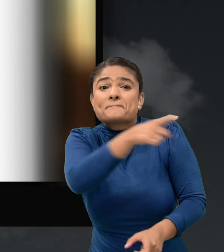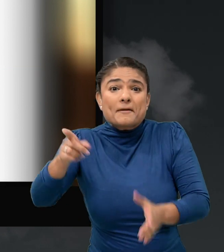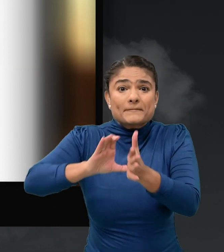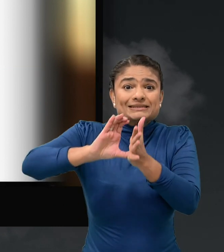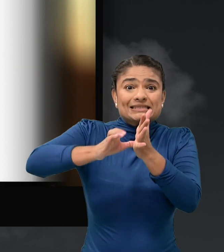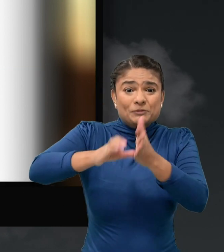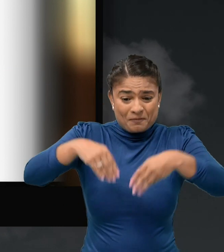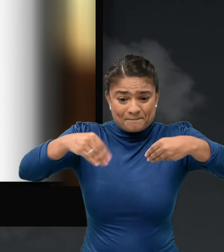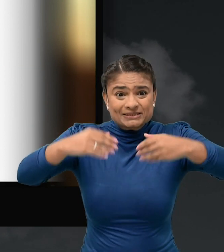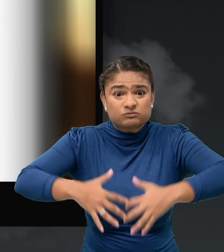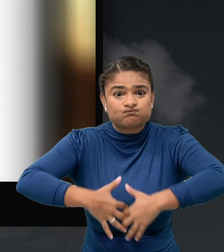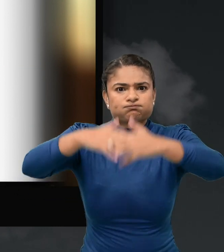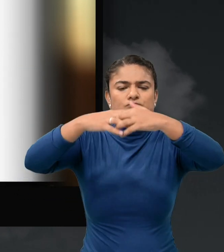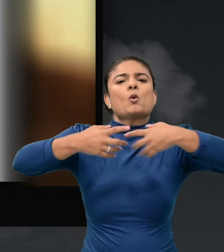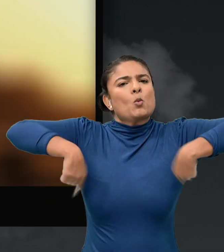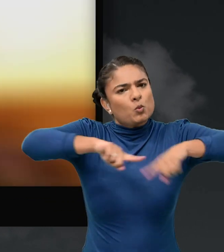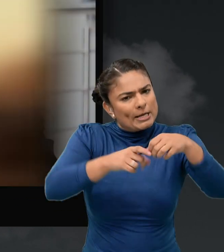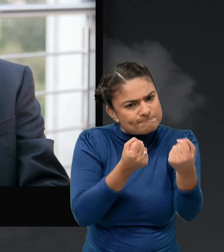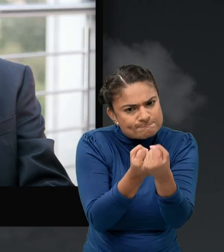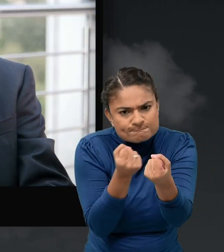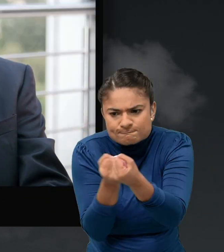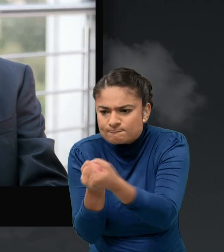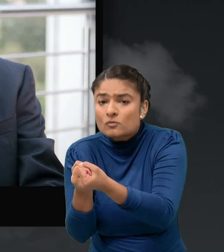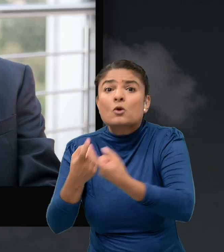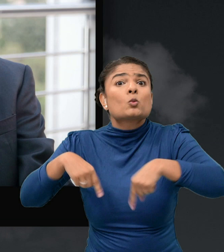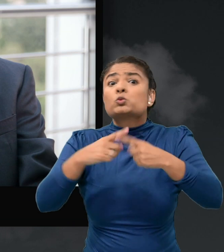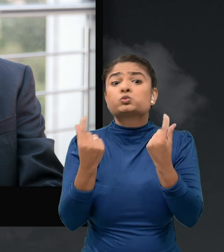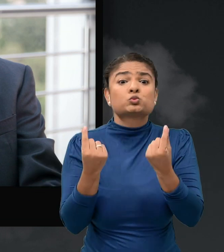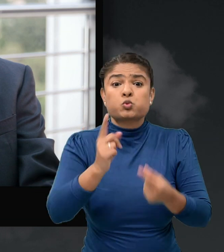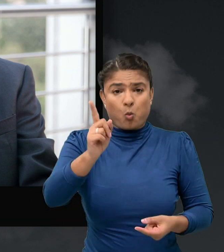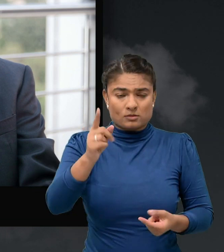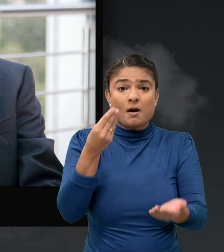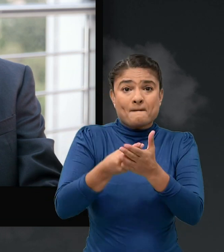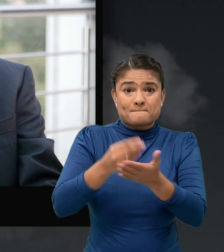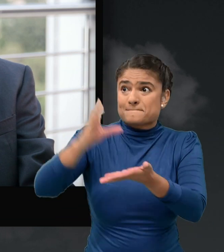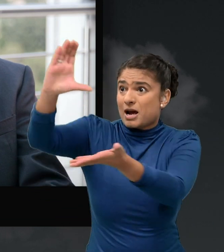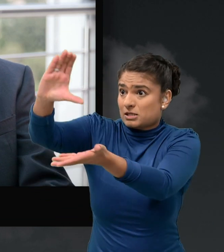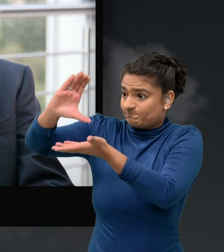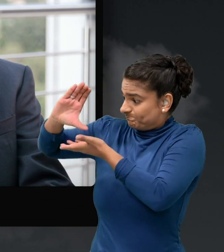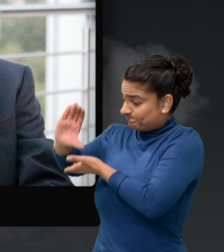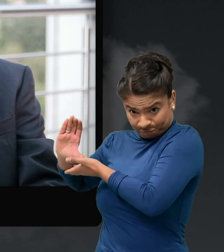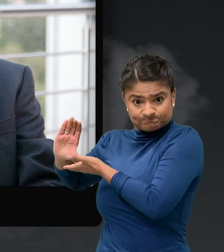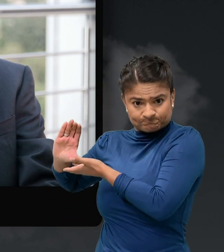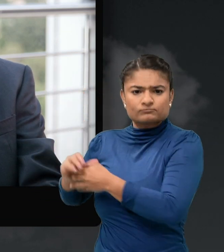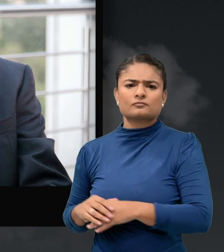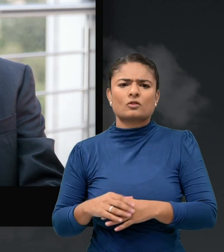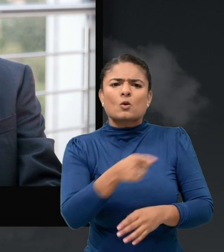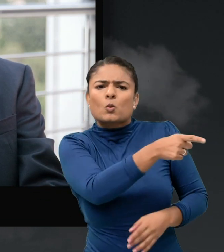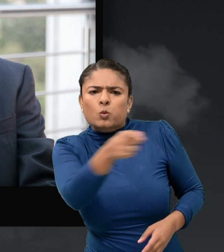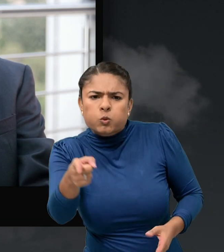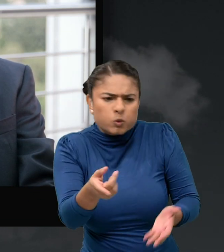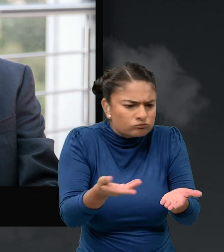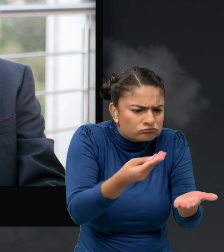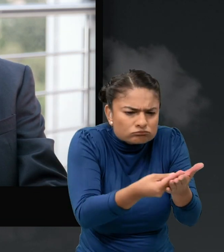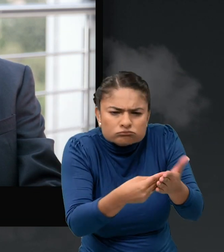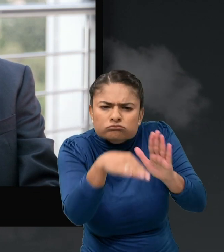support entrepreneurs with disabilities. So what we have done is we have put aside some funding,